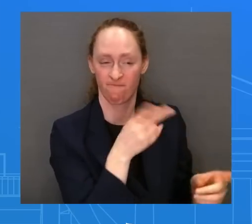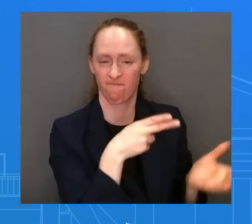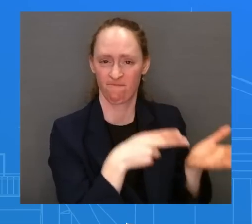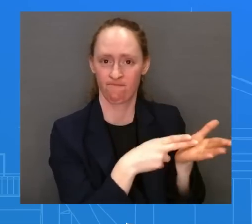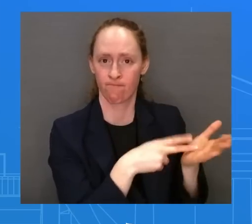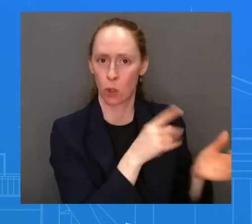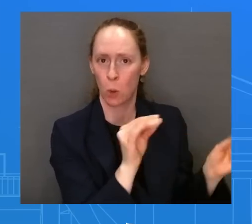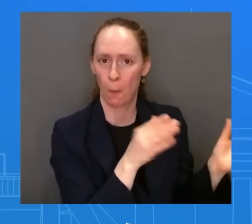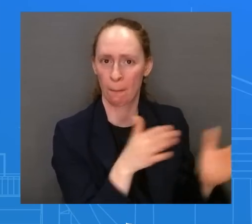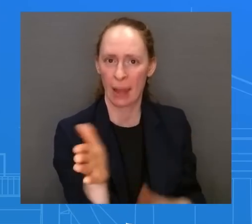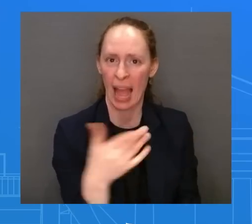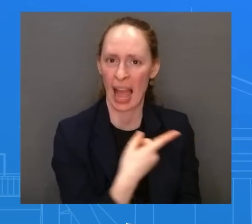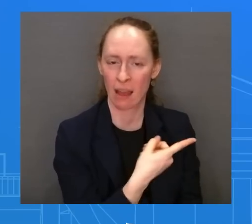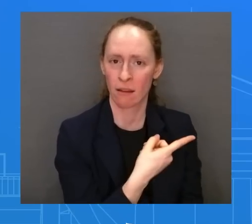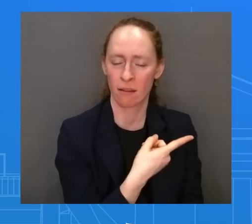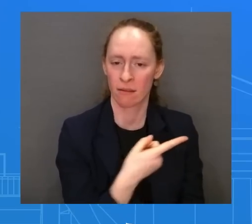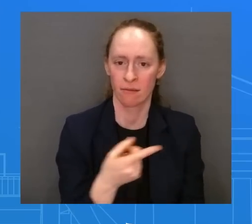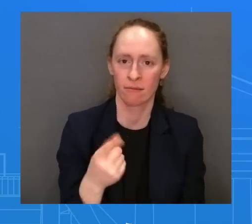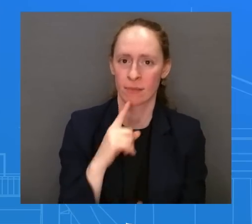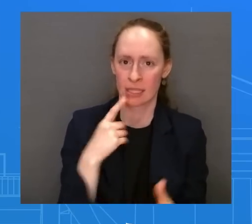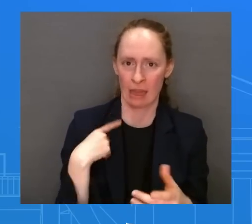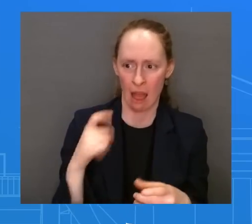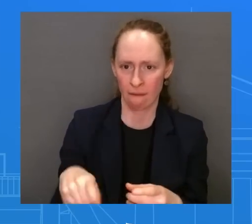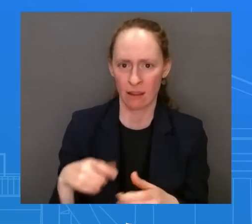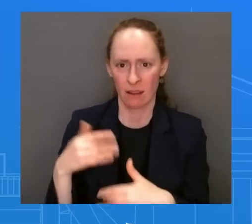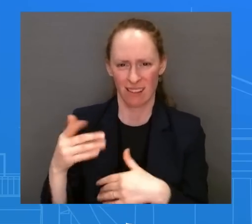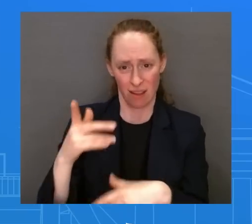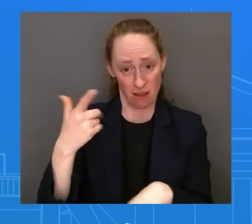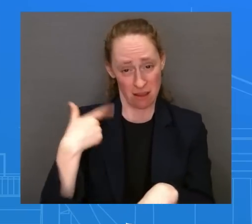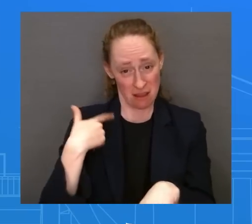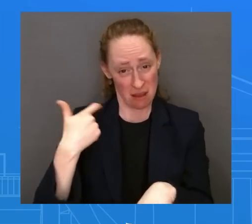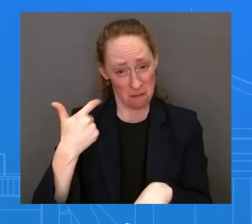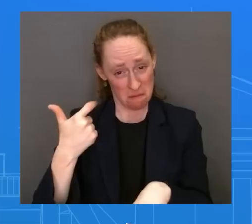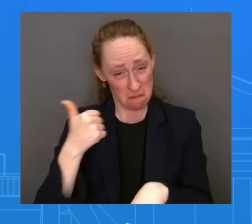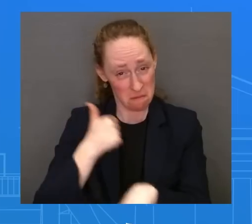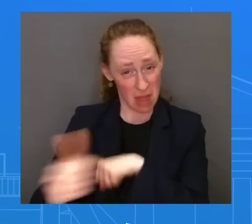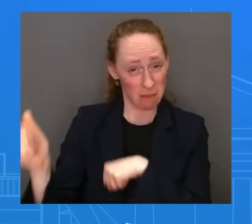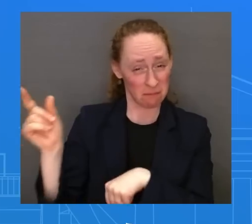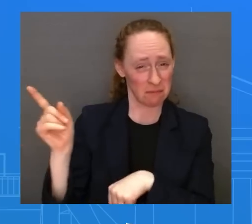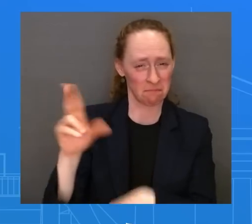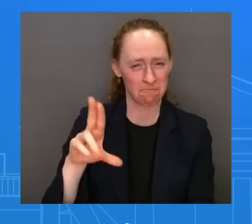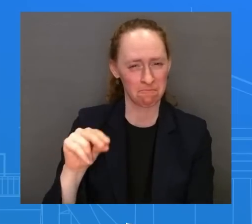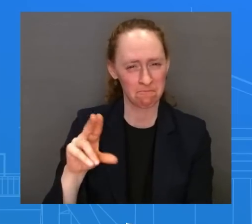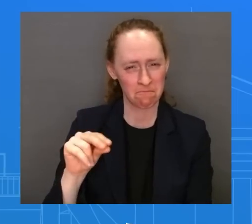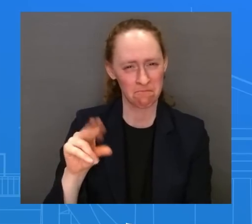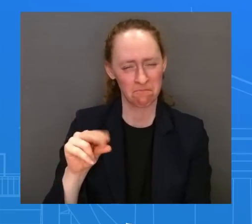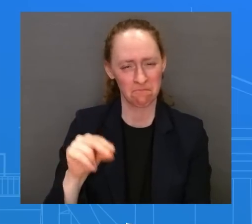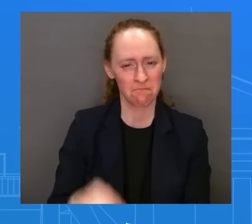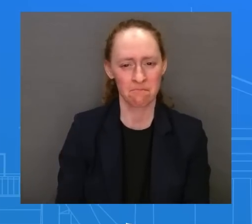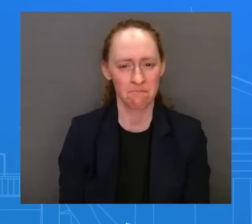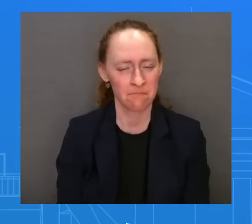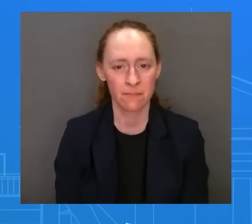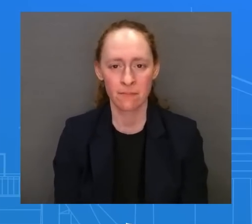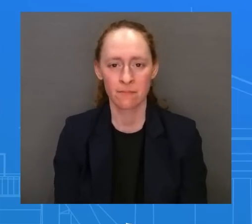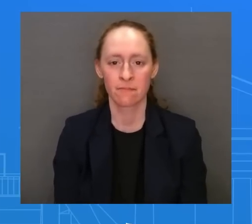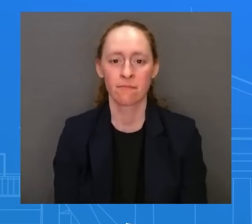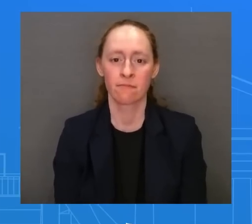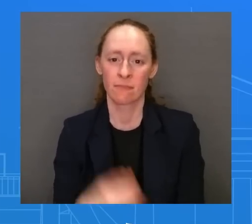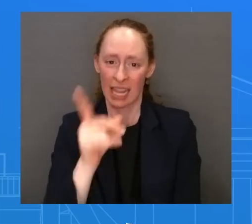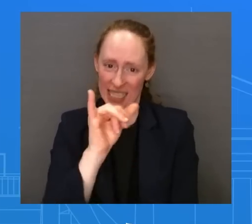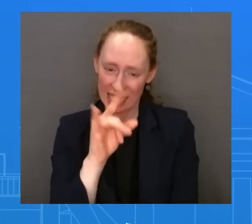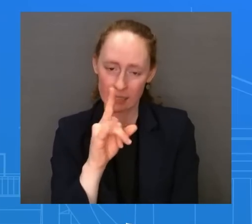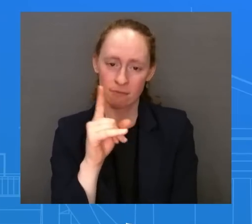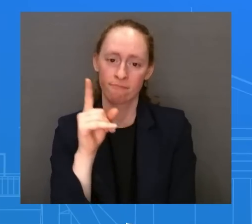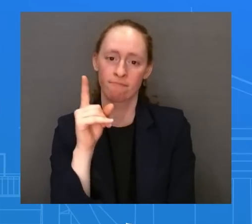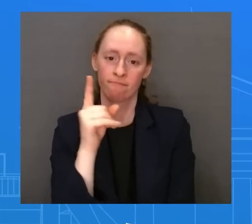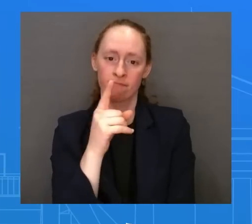that in fact he enabled and was able to secure from the Taliban extra time on the clock because by May 1st you might remember they were going